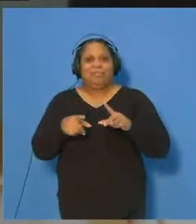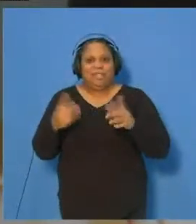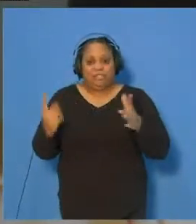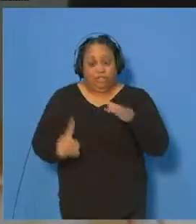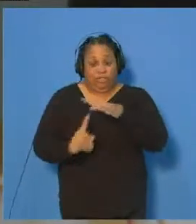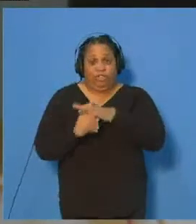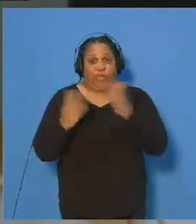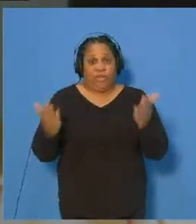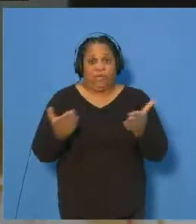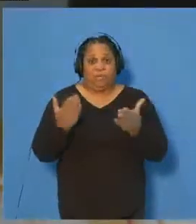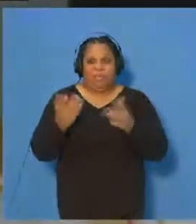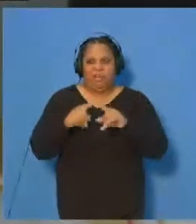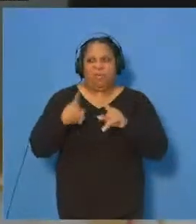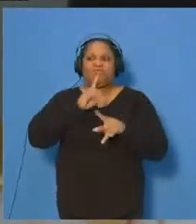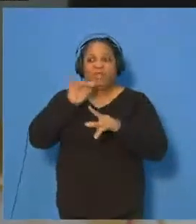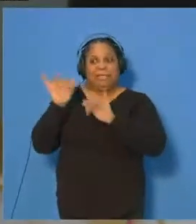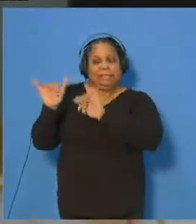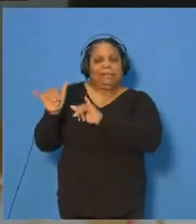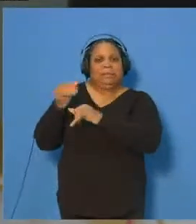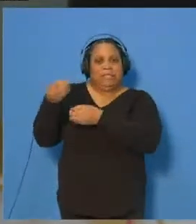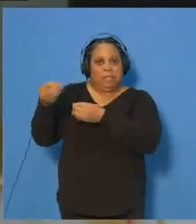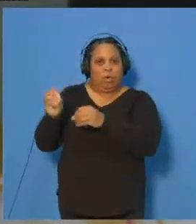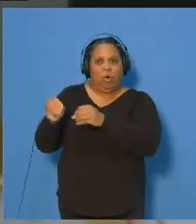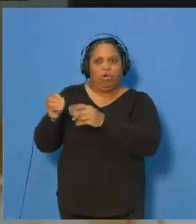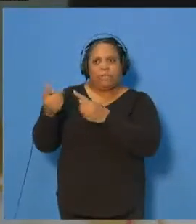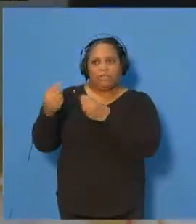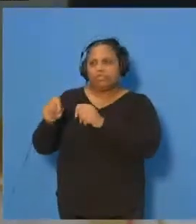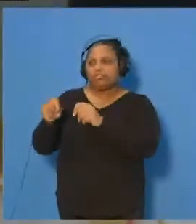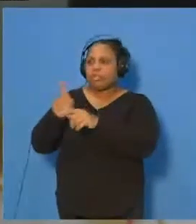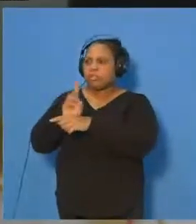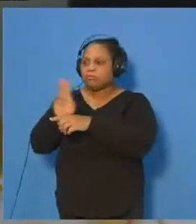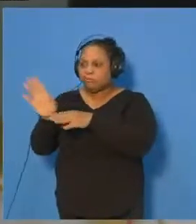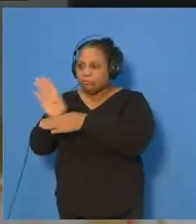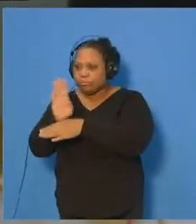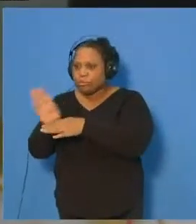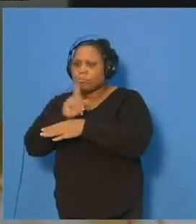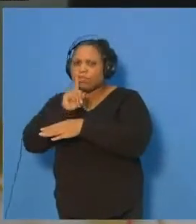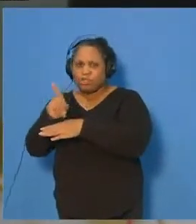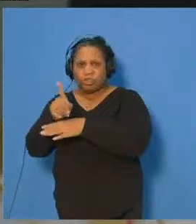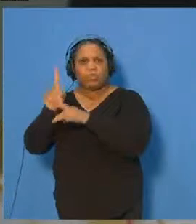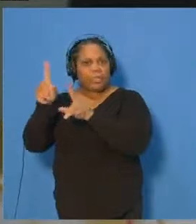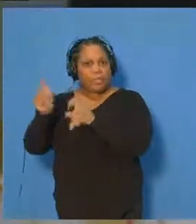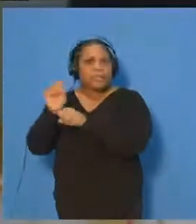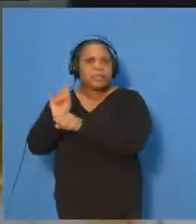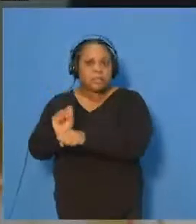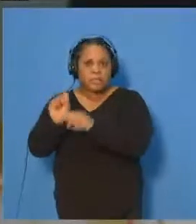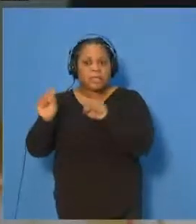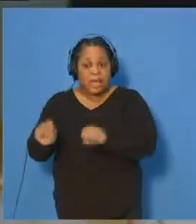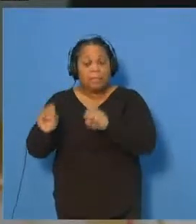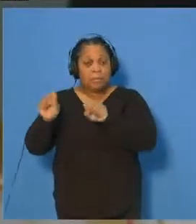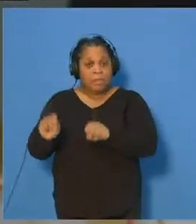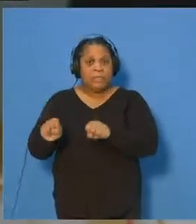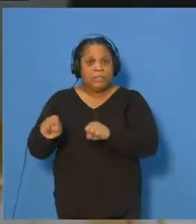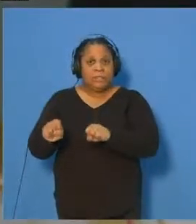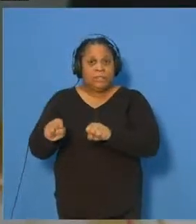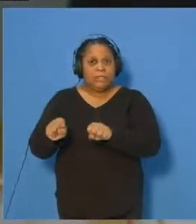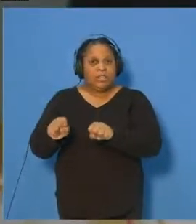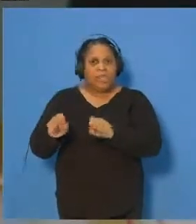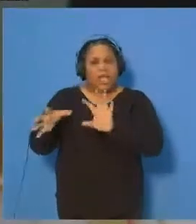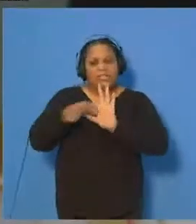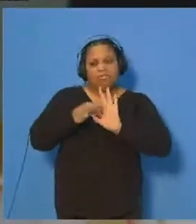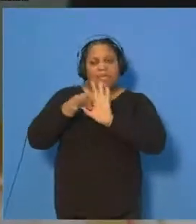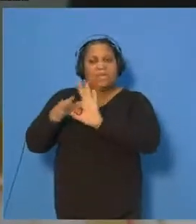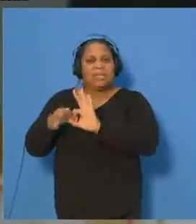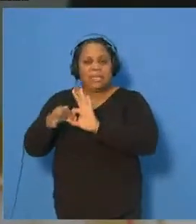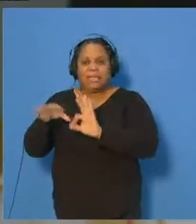opposed to being in the office trying to deal with the important issues of ensuring that we have our testing capabilities, particularly as it relates to the contact tracing